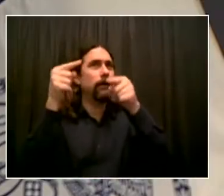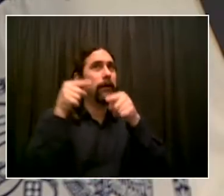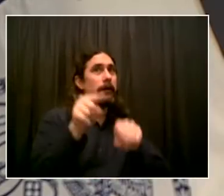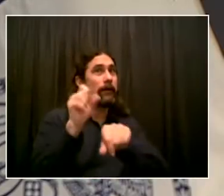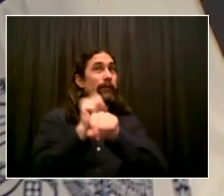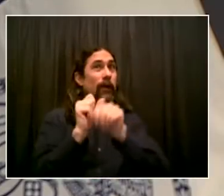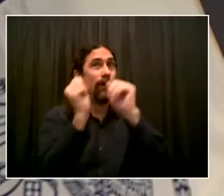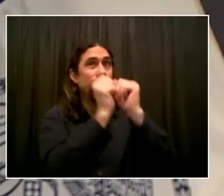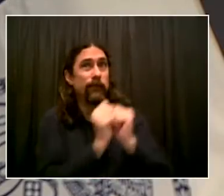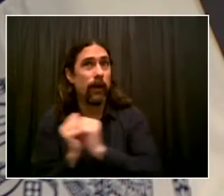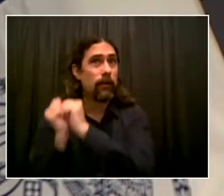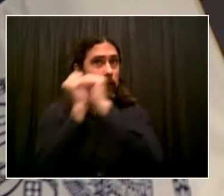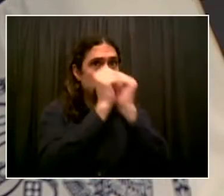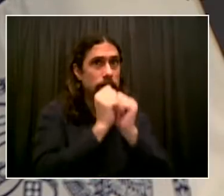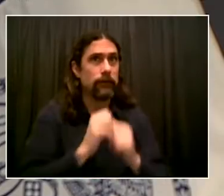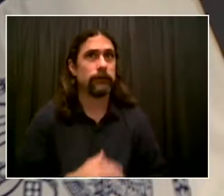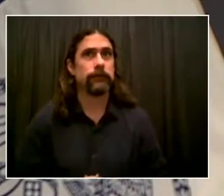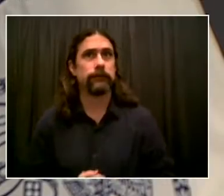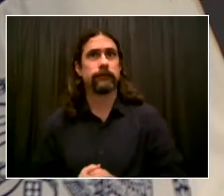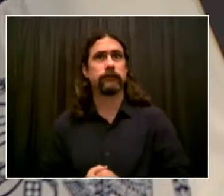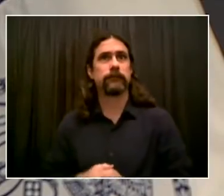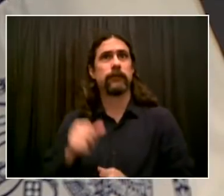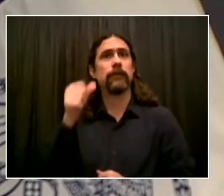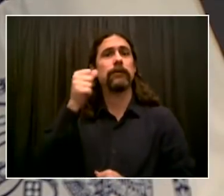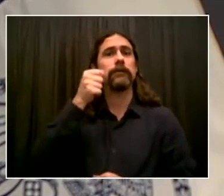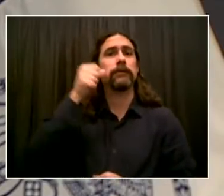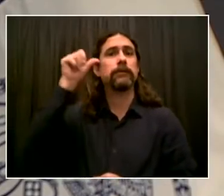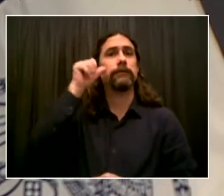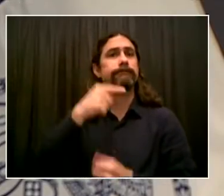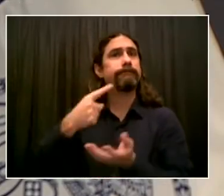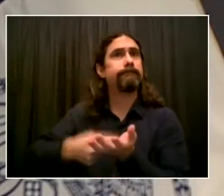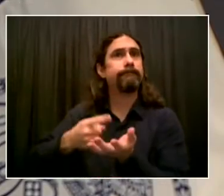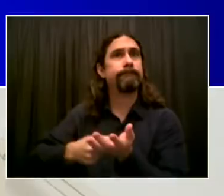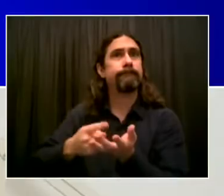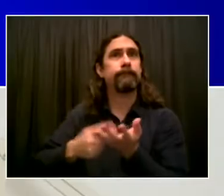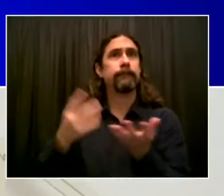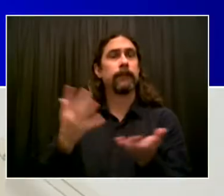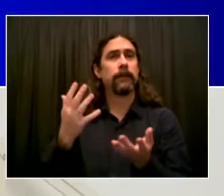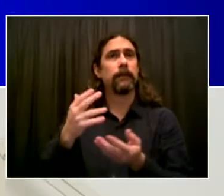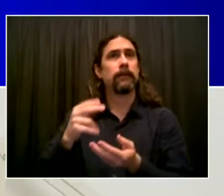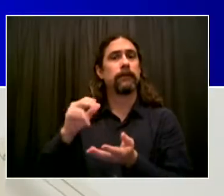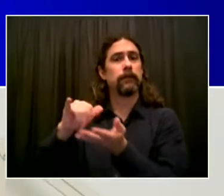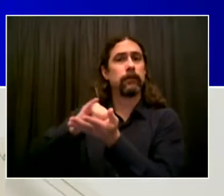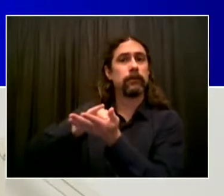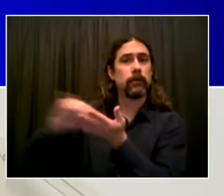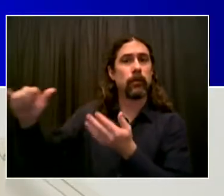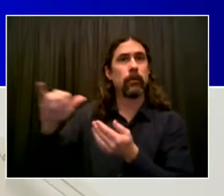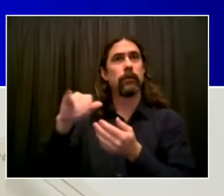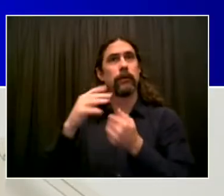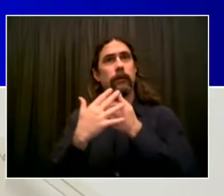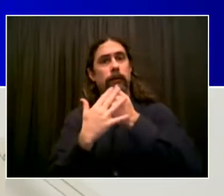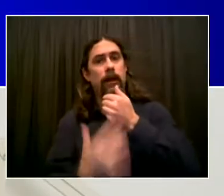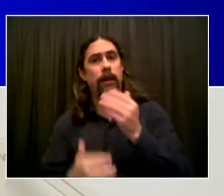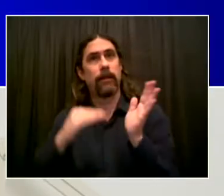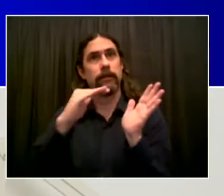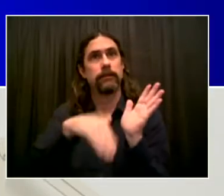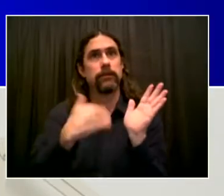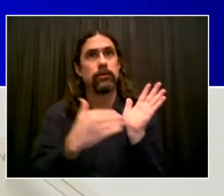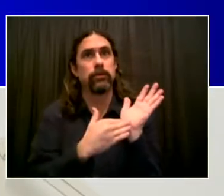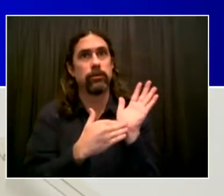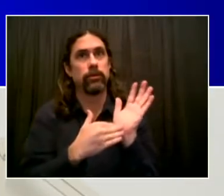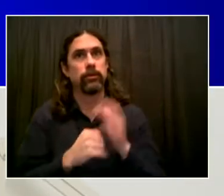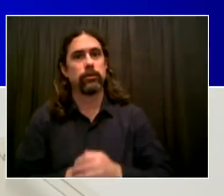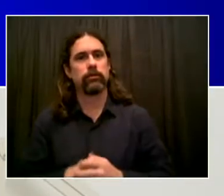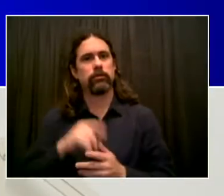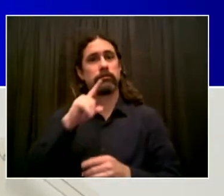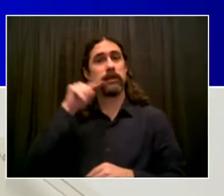Center is absolutely crucial. This is an important building block to the future. This is one of the ways we make New York City